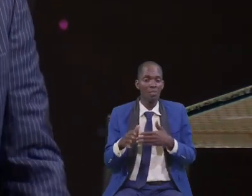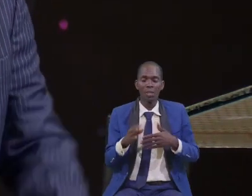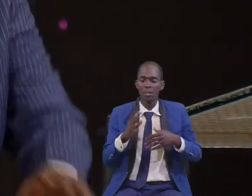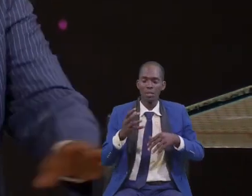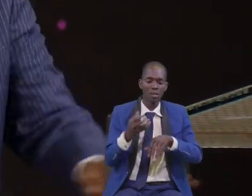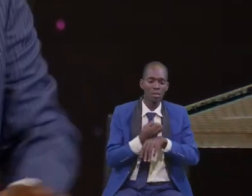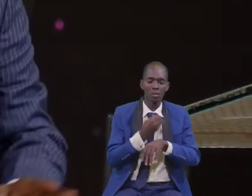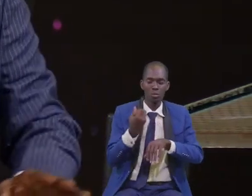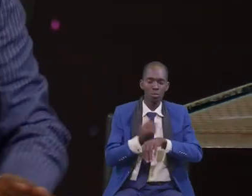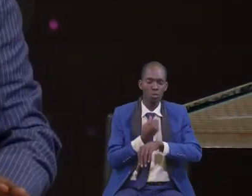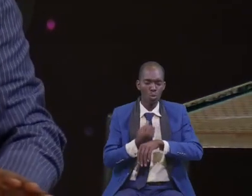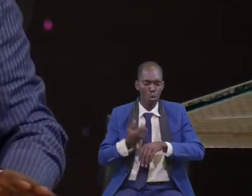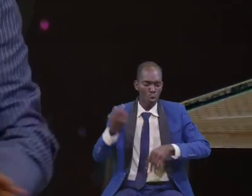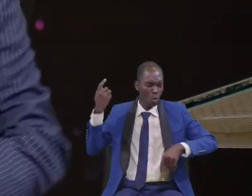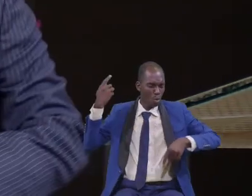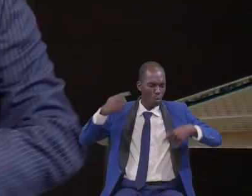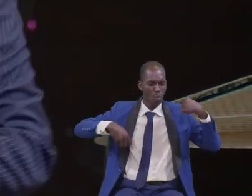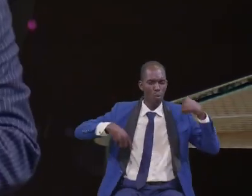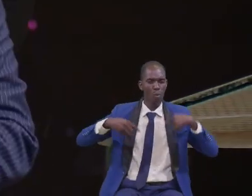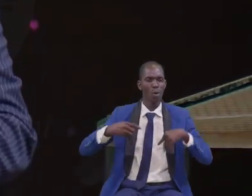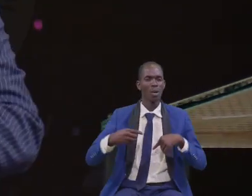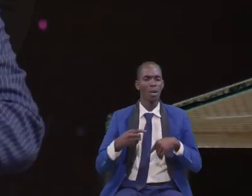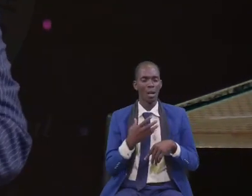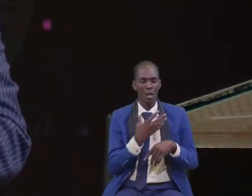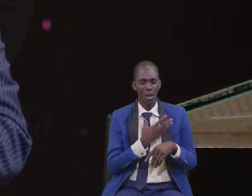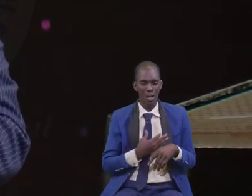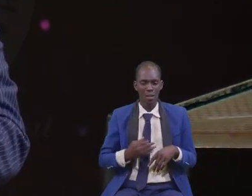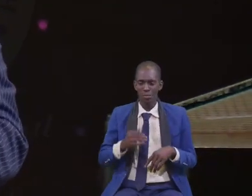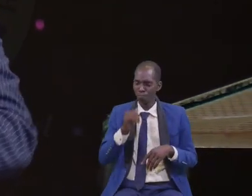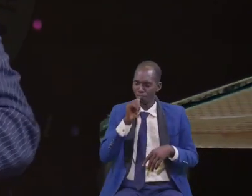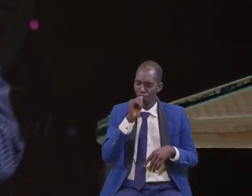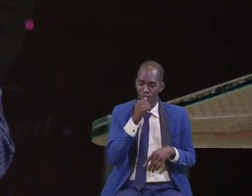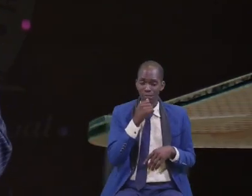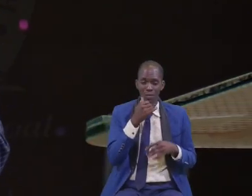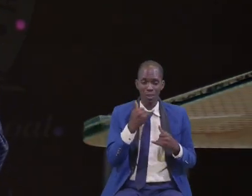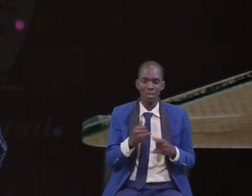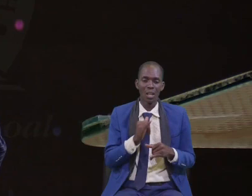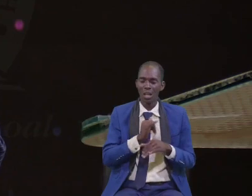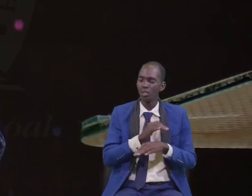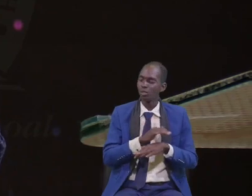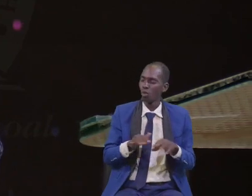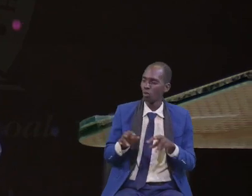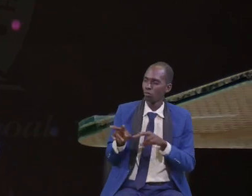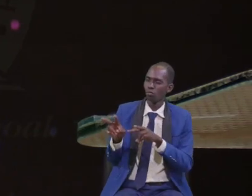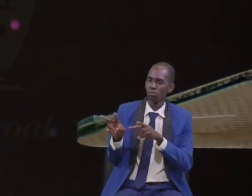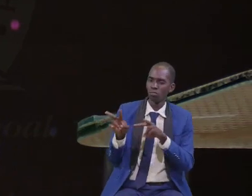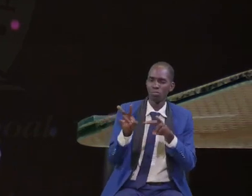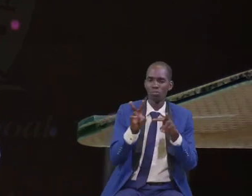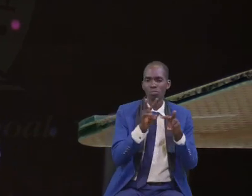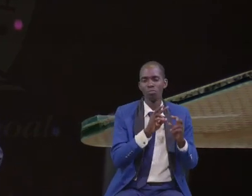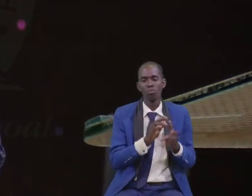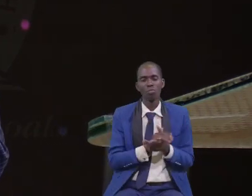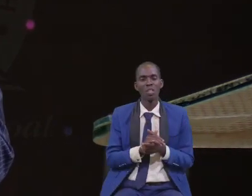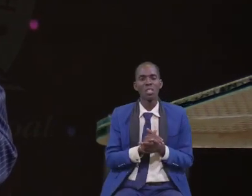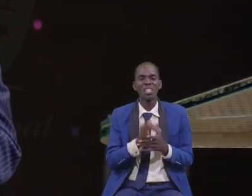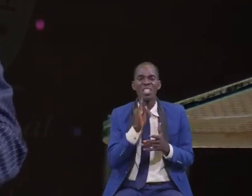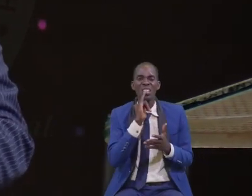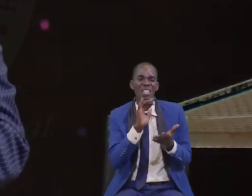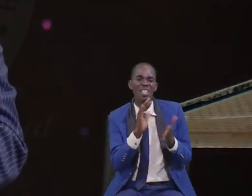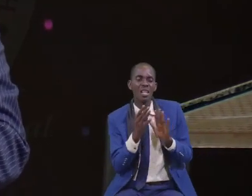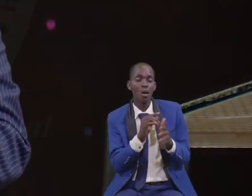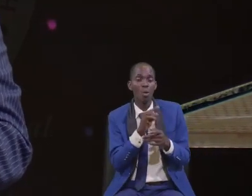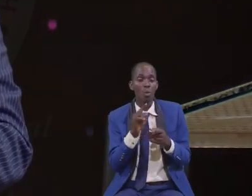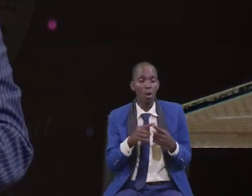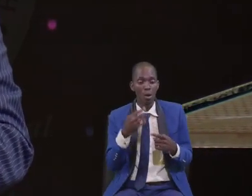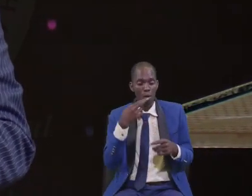all the stones around, he said, I don't look at them. It's like when a snake has